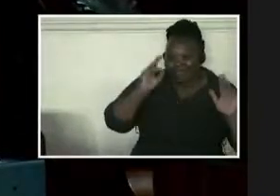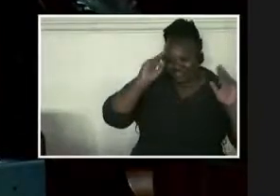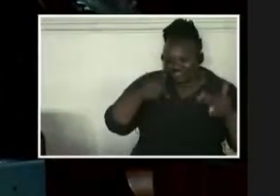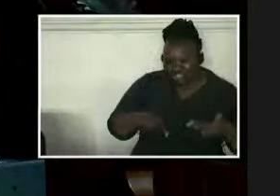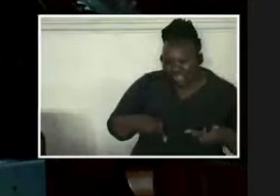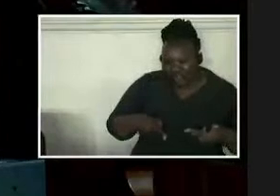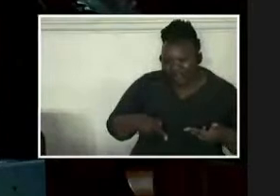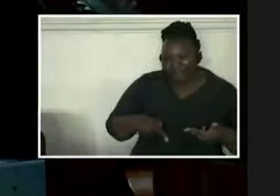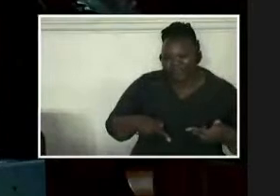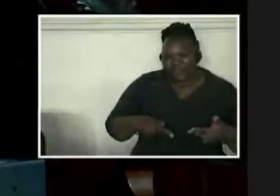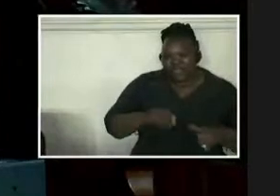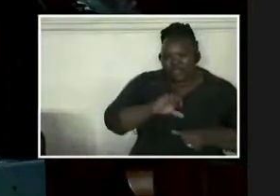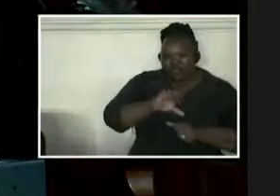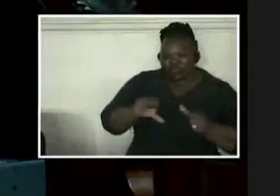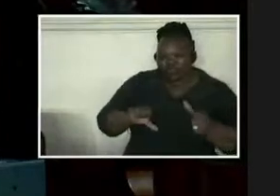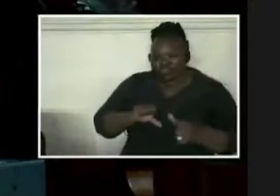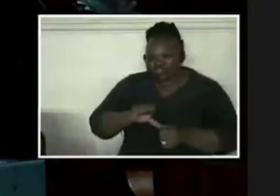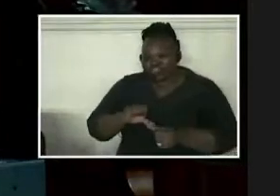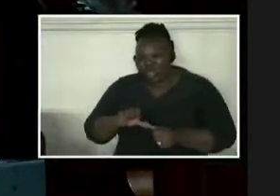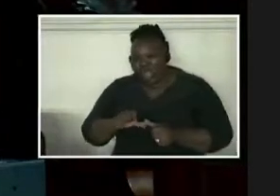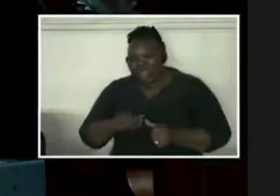include social